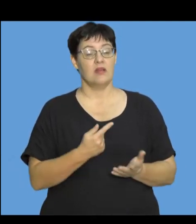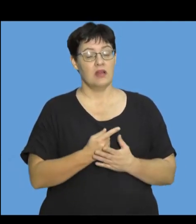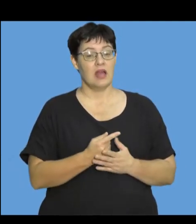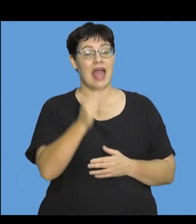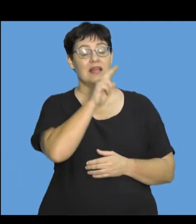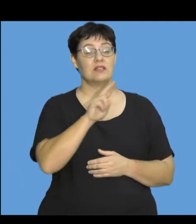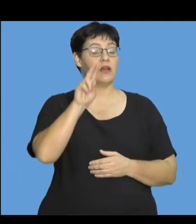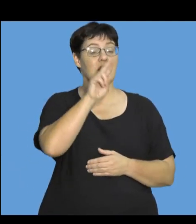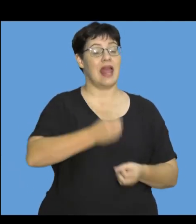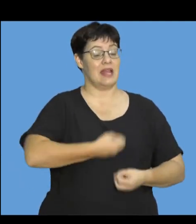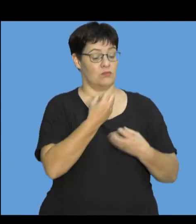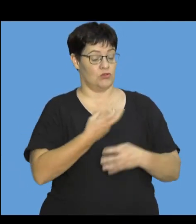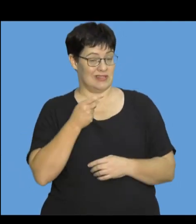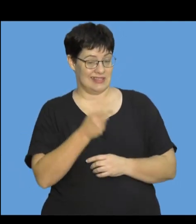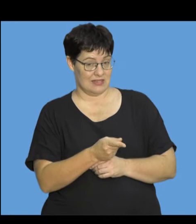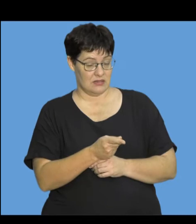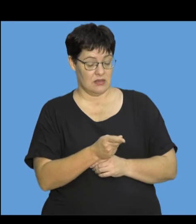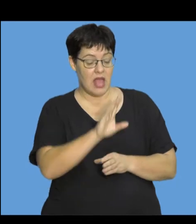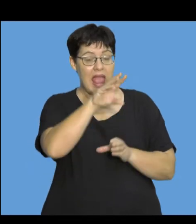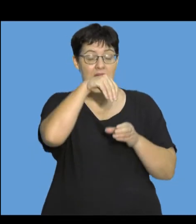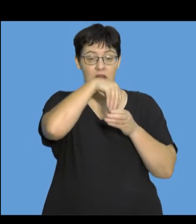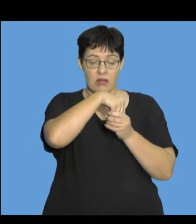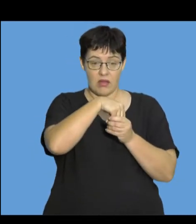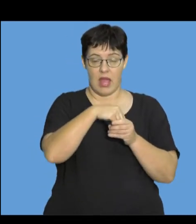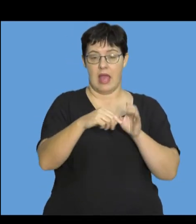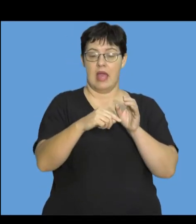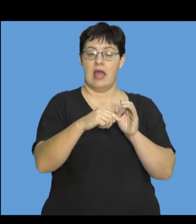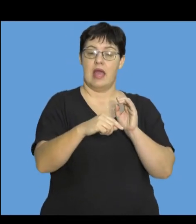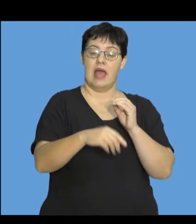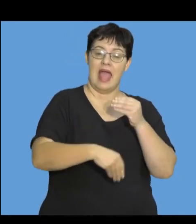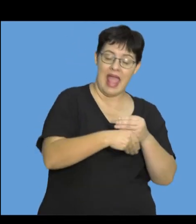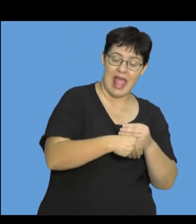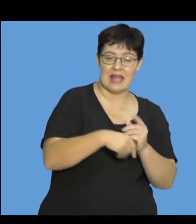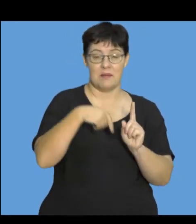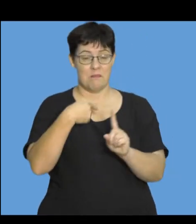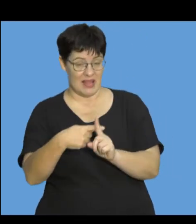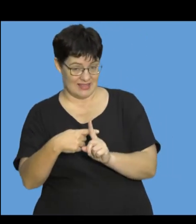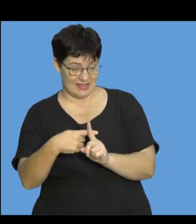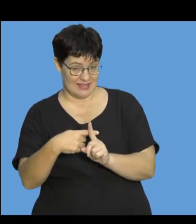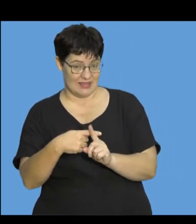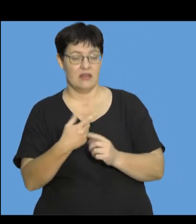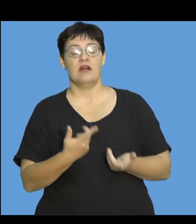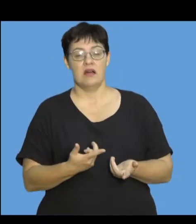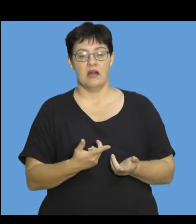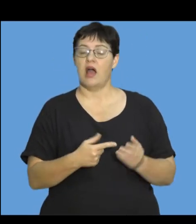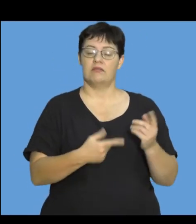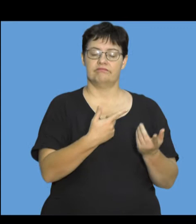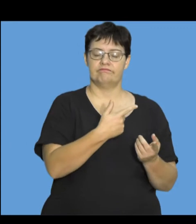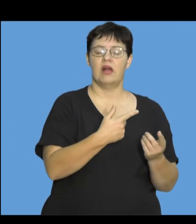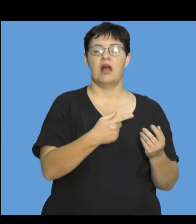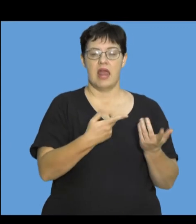exponential expression includes addition and subtraction, the main thing that we use here is